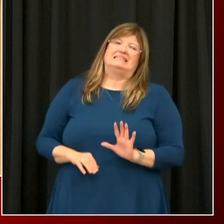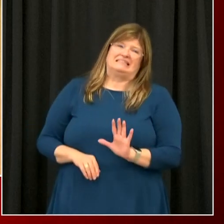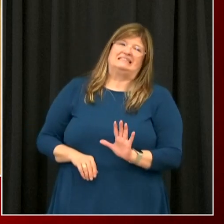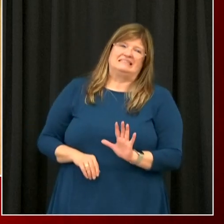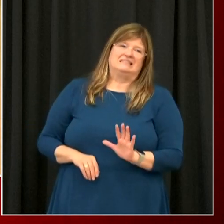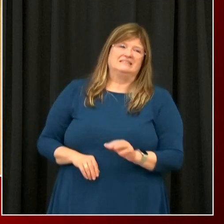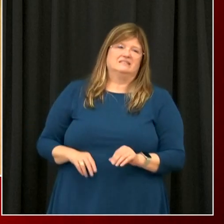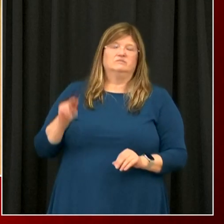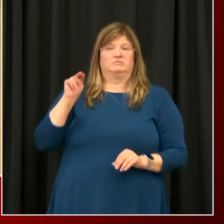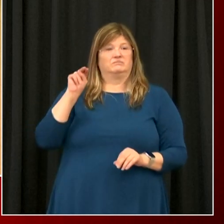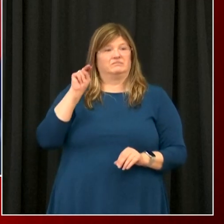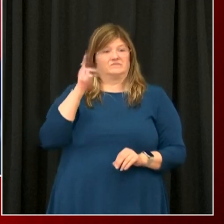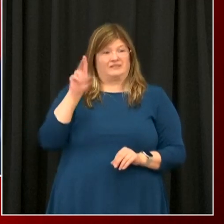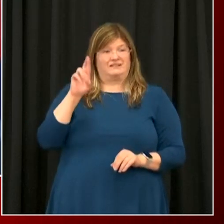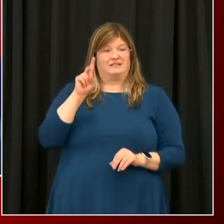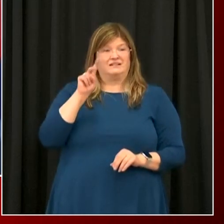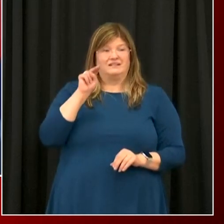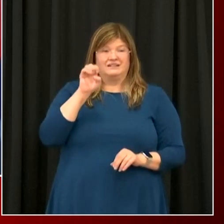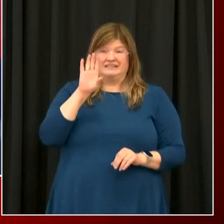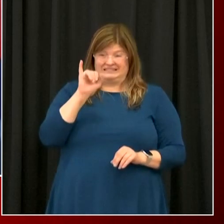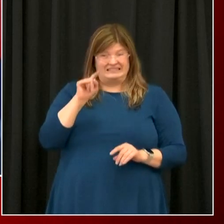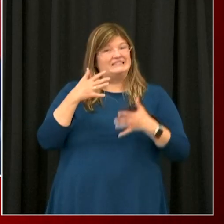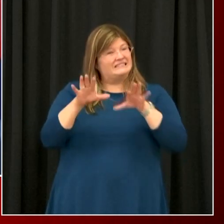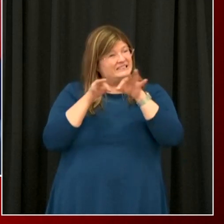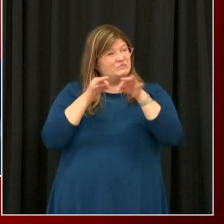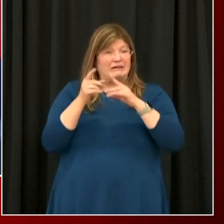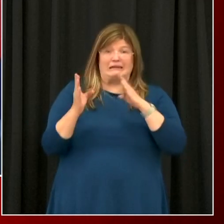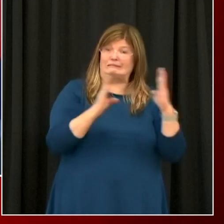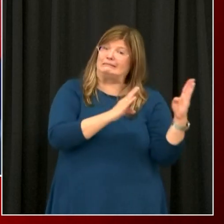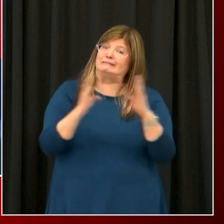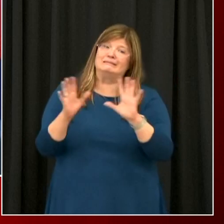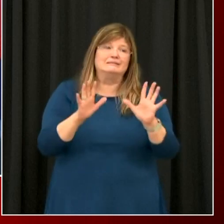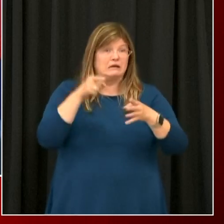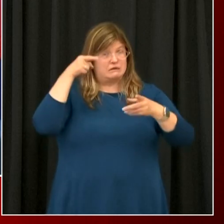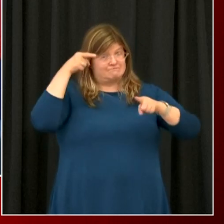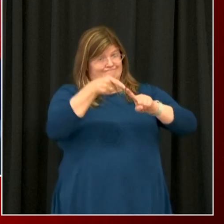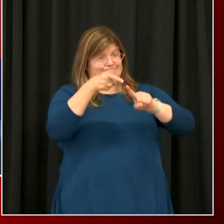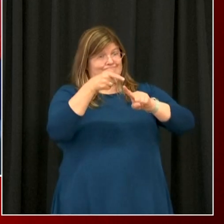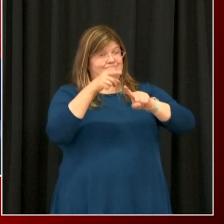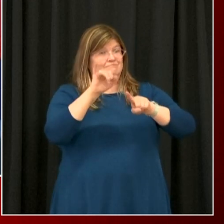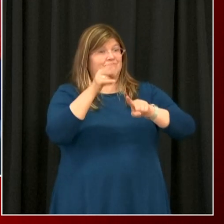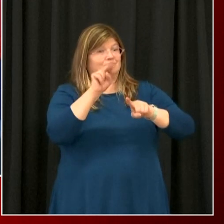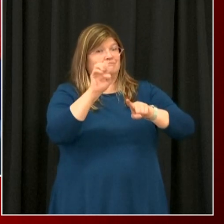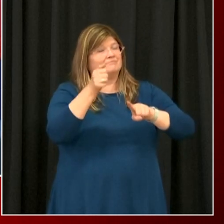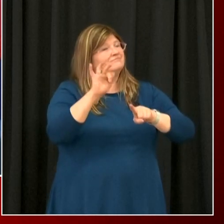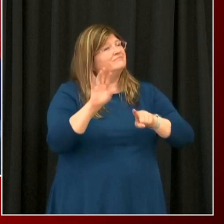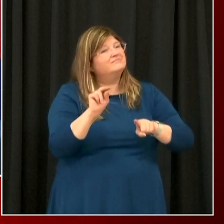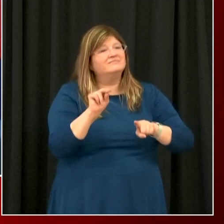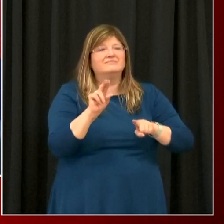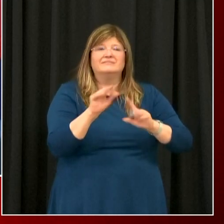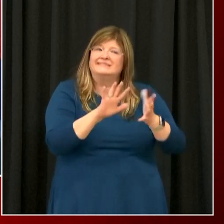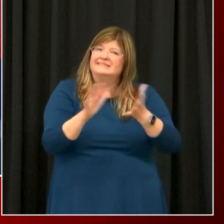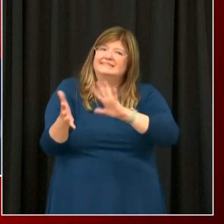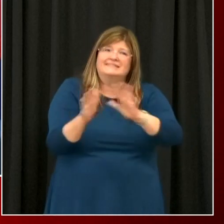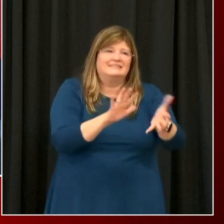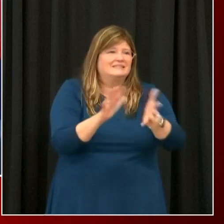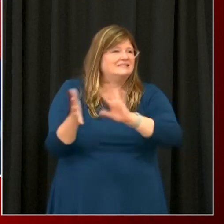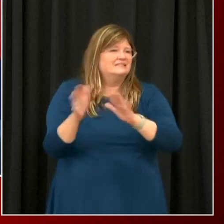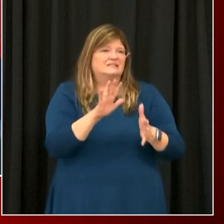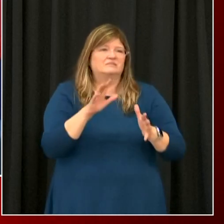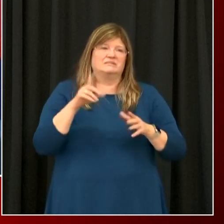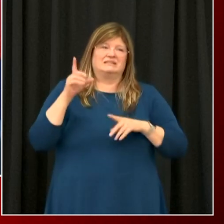and going off. And so my expectation would be that the health department would consider